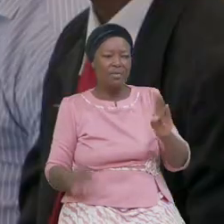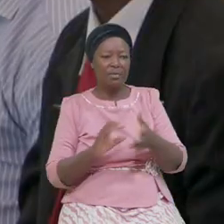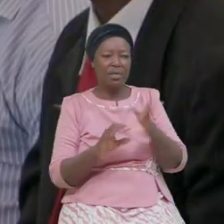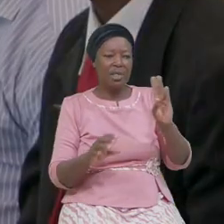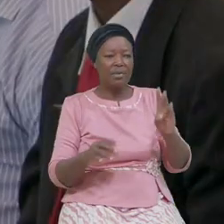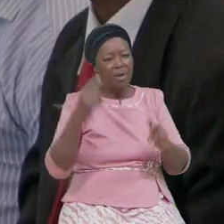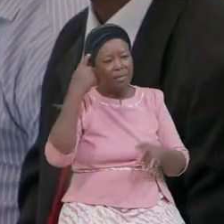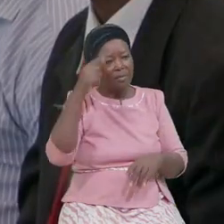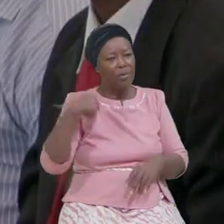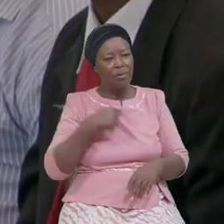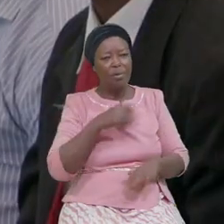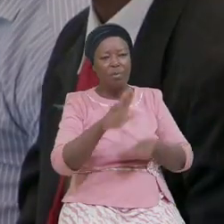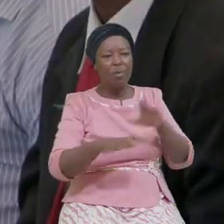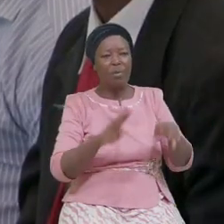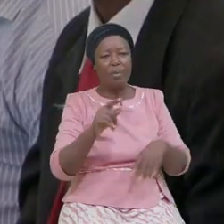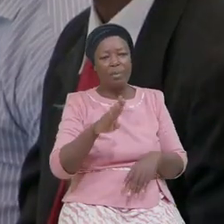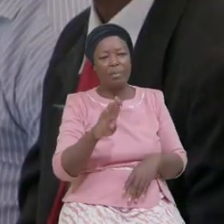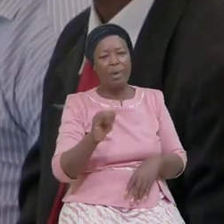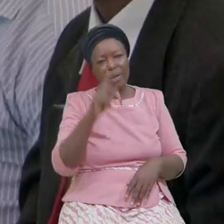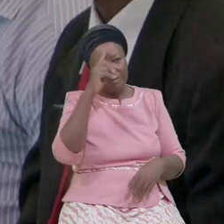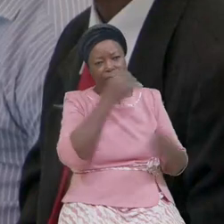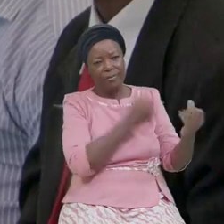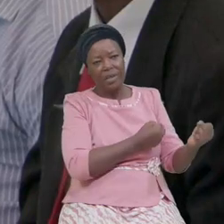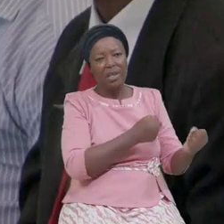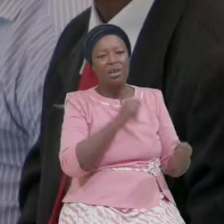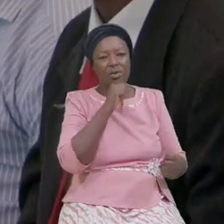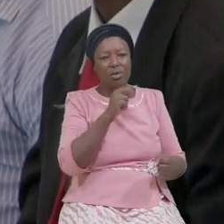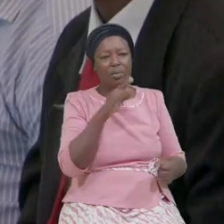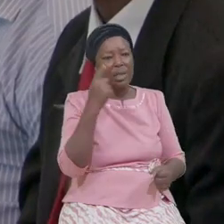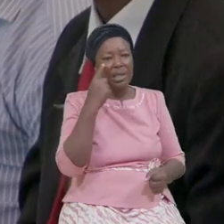Verse 7, for we walk by faith, not by sight.